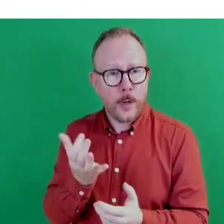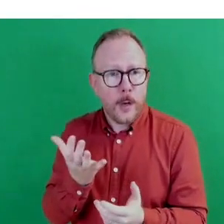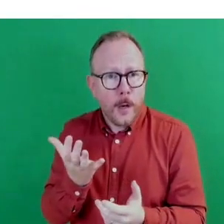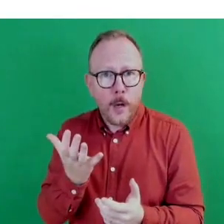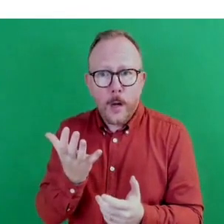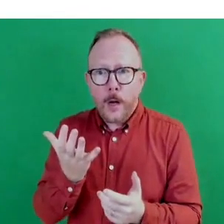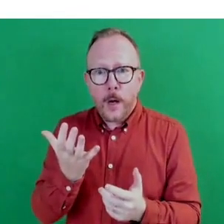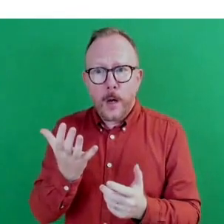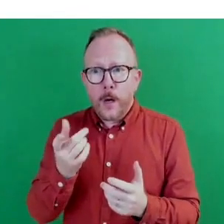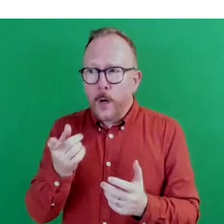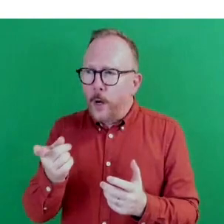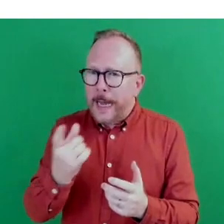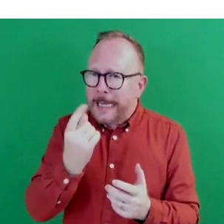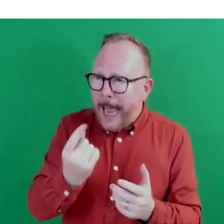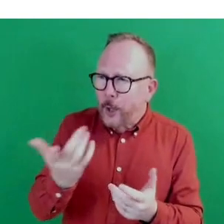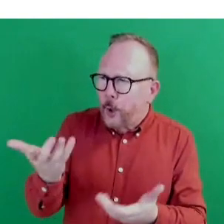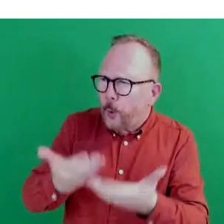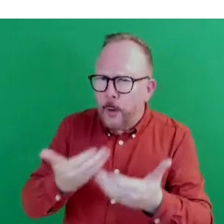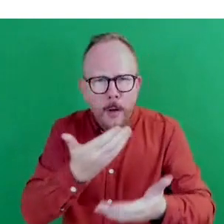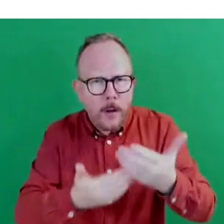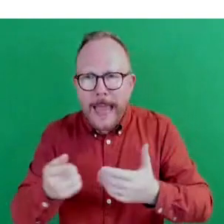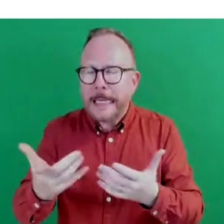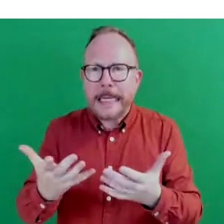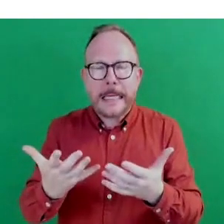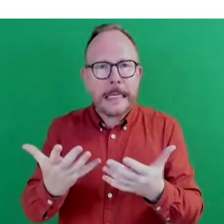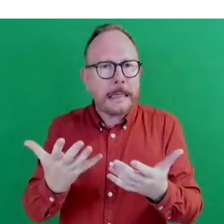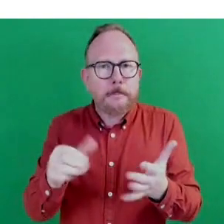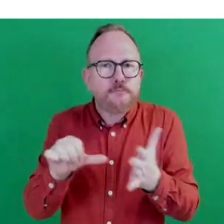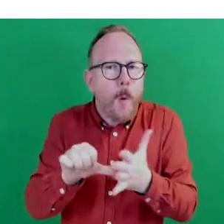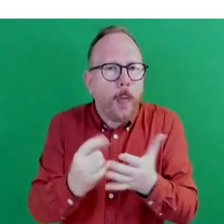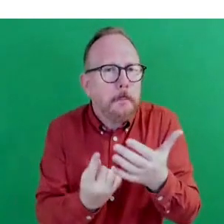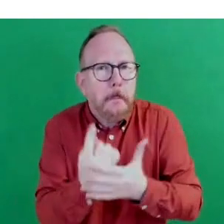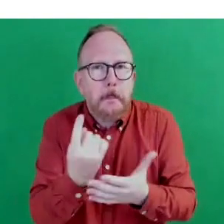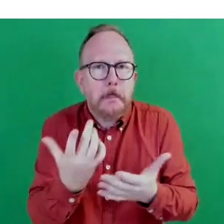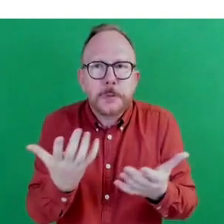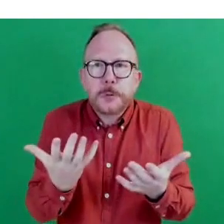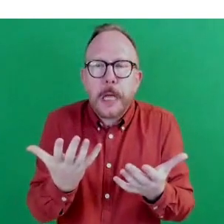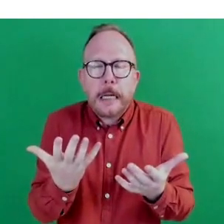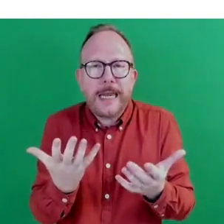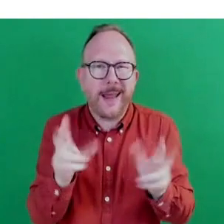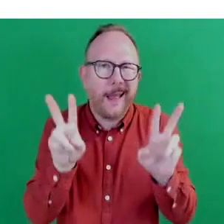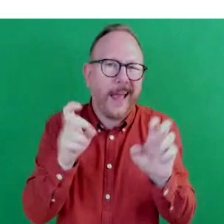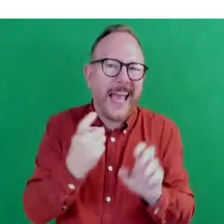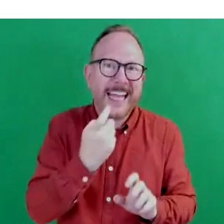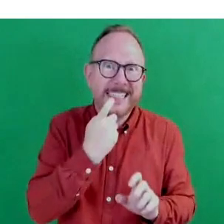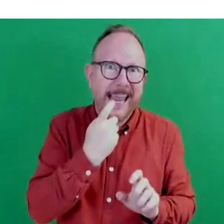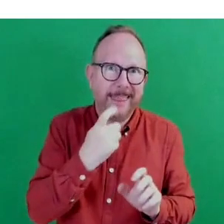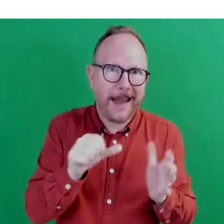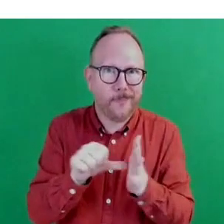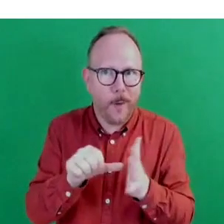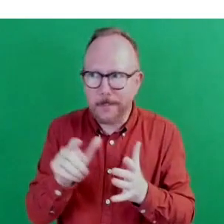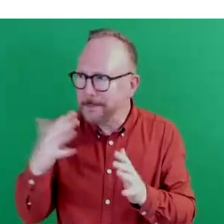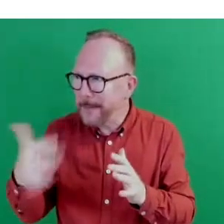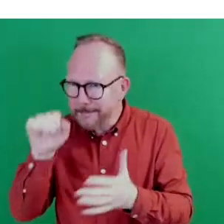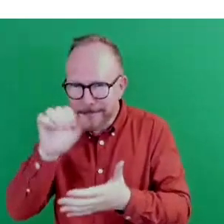teething troubles that you've experienced in these roles? So, I mean, I'm aware from conversations that we're having